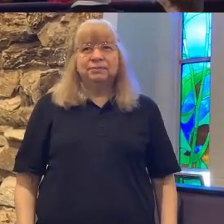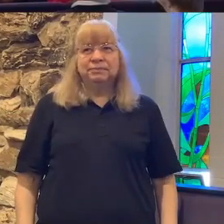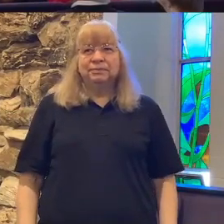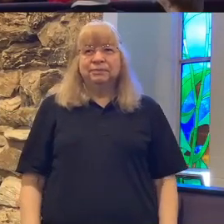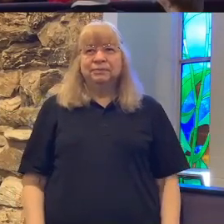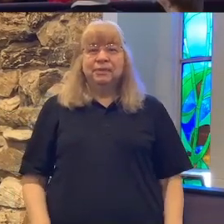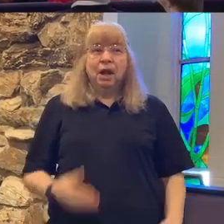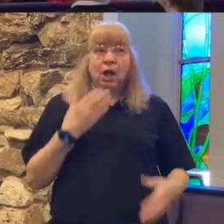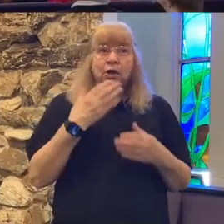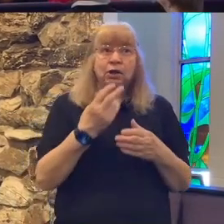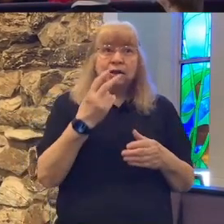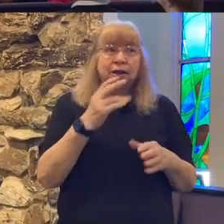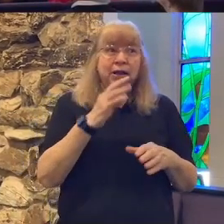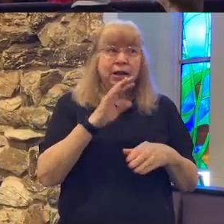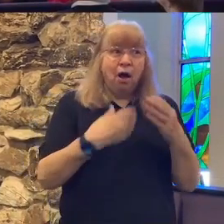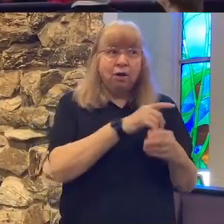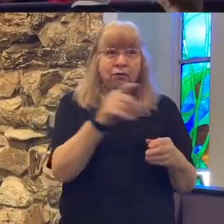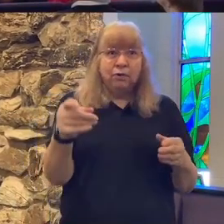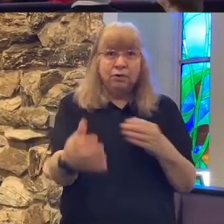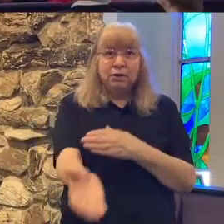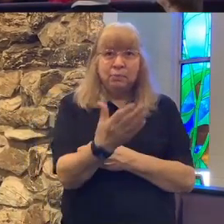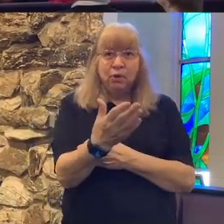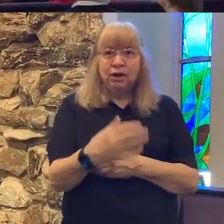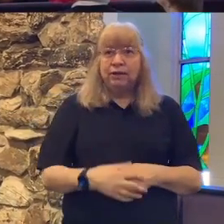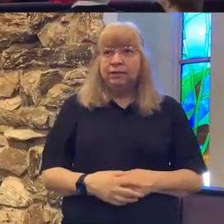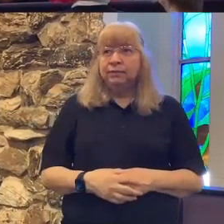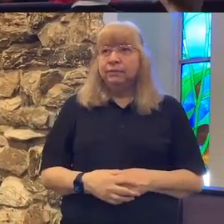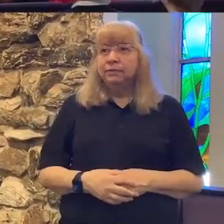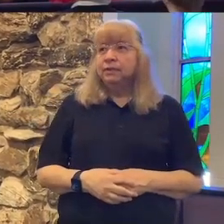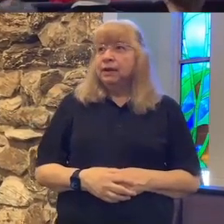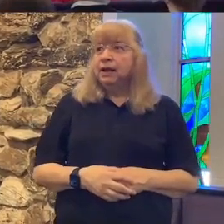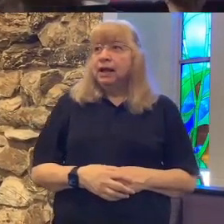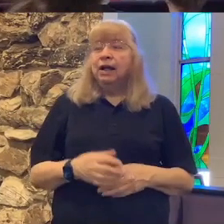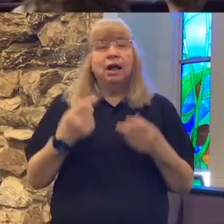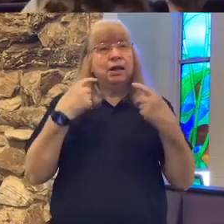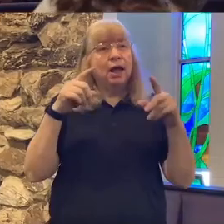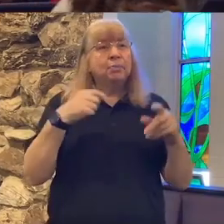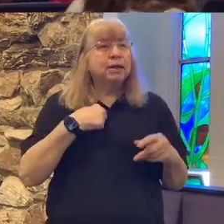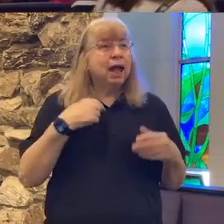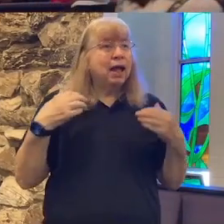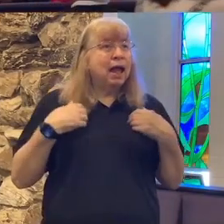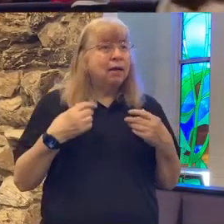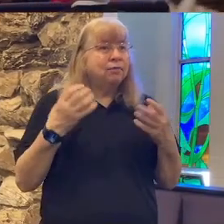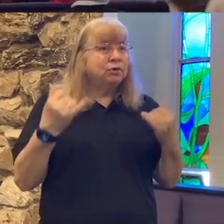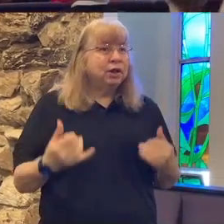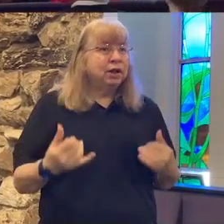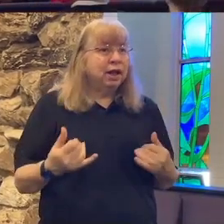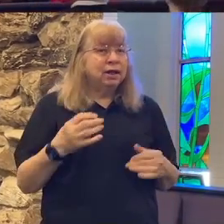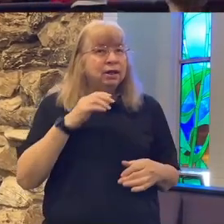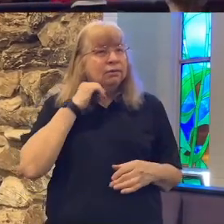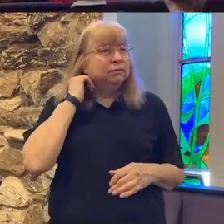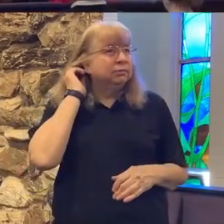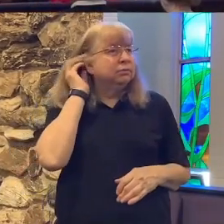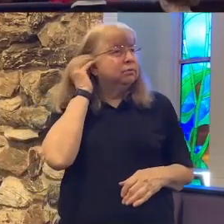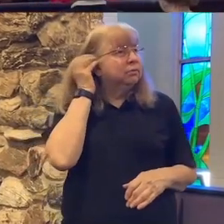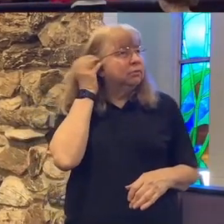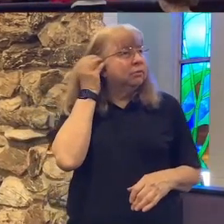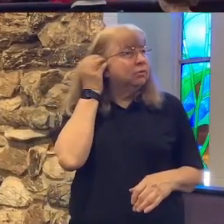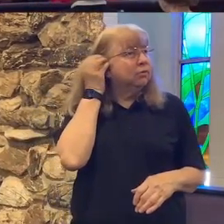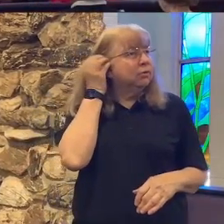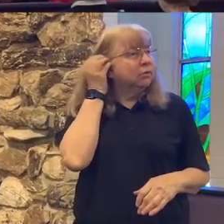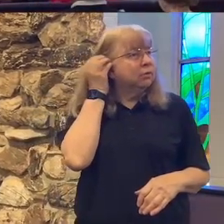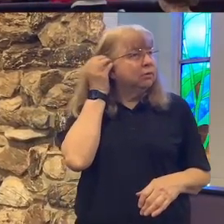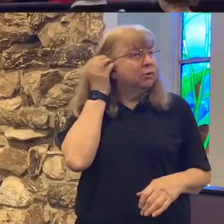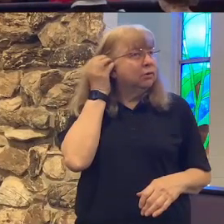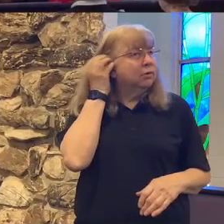Good to see everyone this morning. A couple of announcements that I have today is the town hall meeting with the